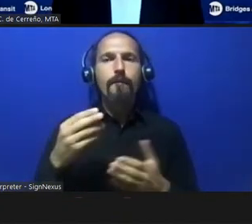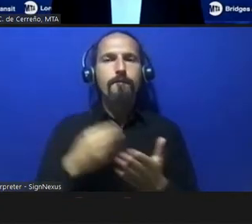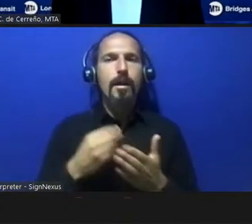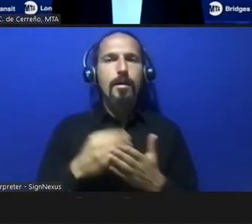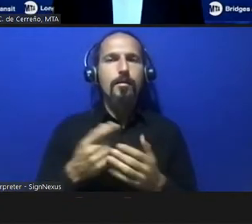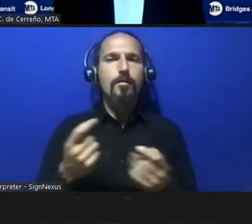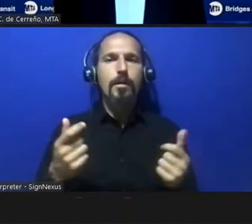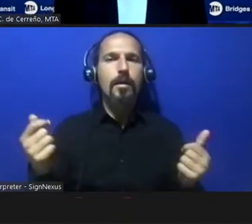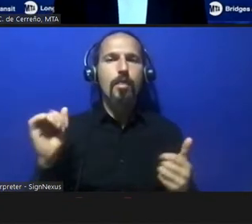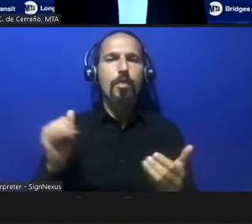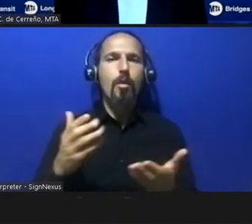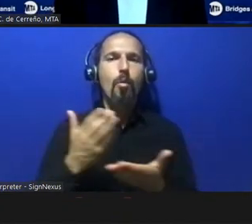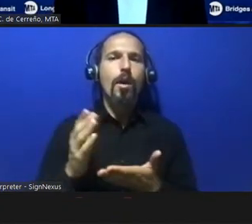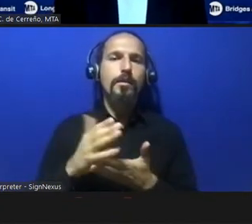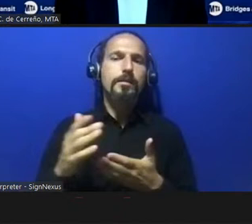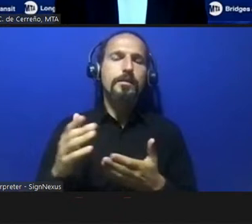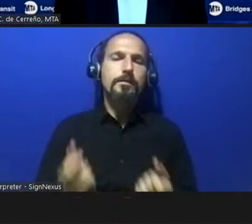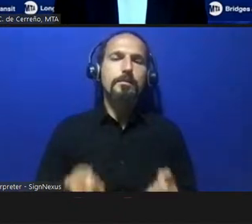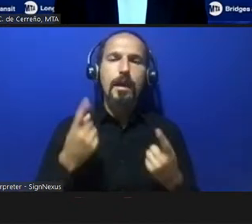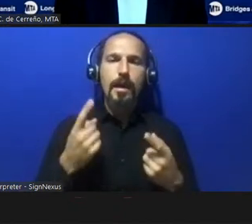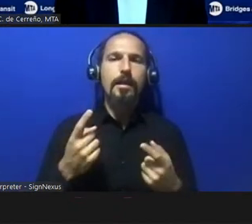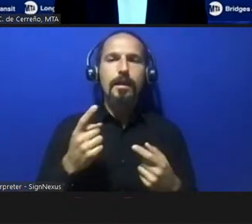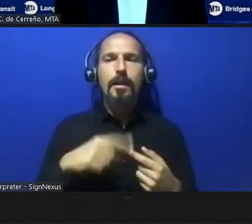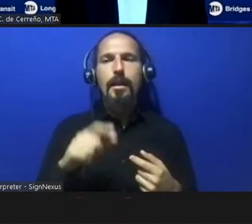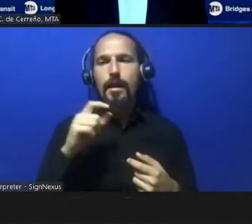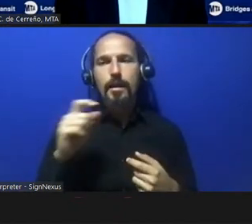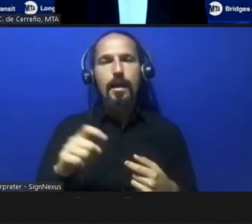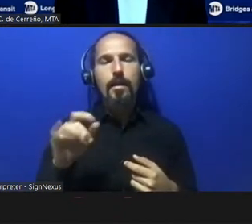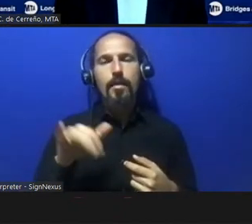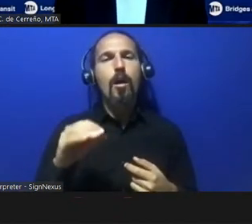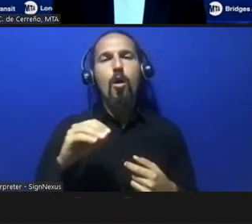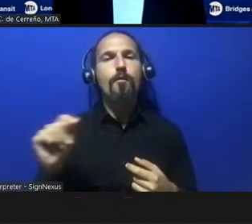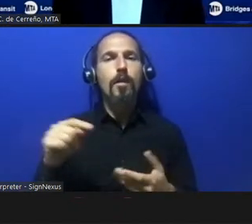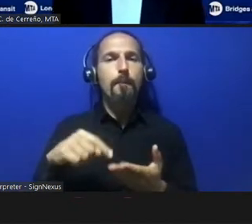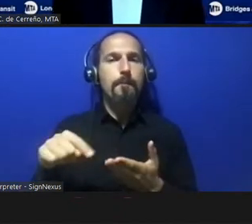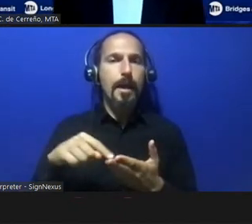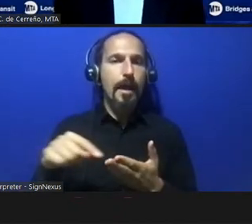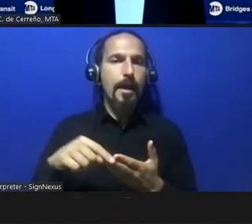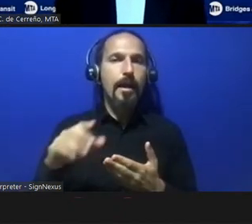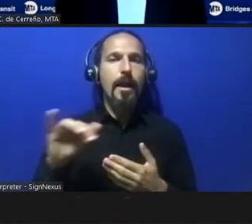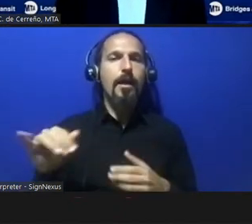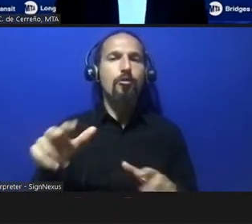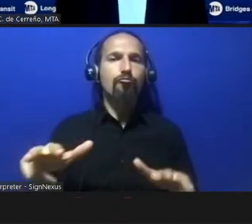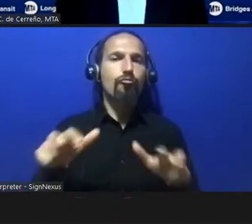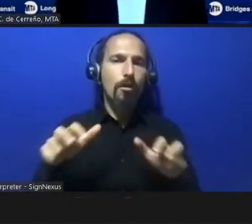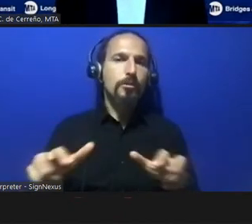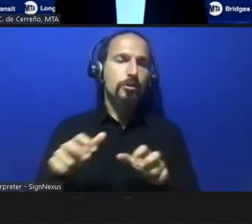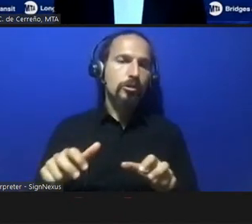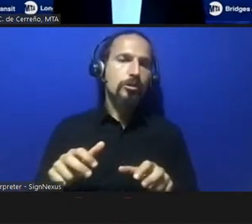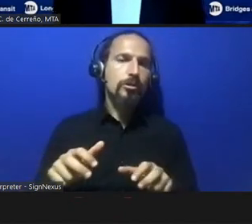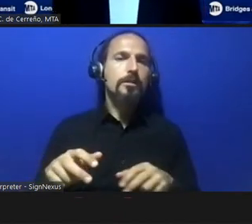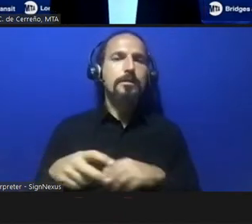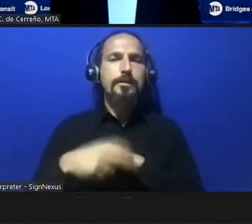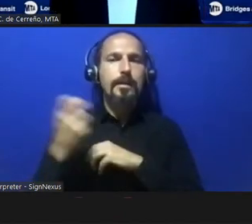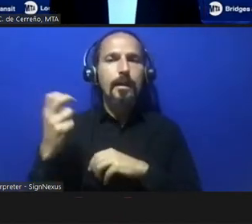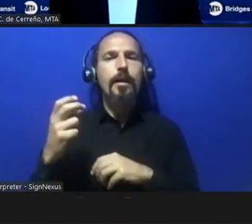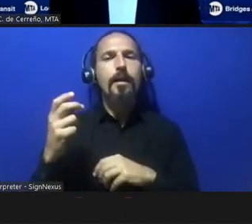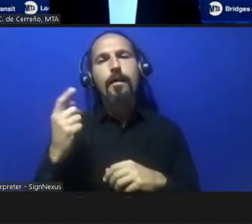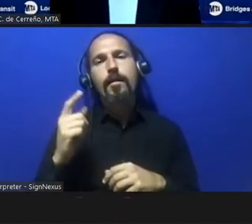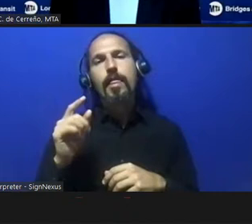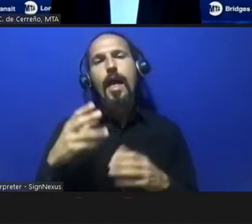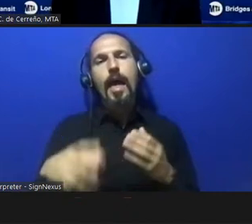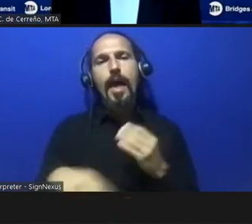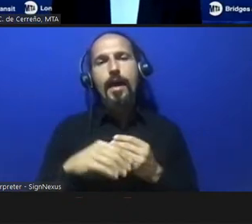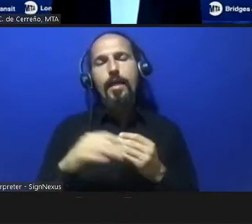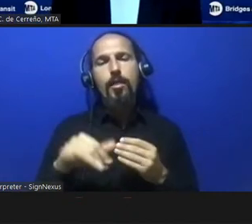wasteful spending via unnecessary overtime pay and corruption adding a new revenue stream will